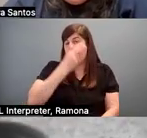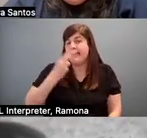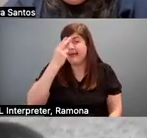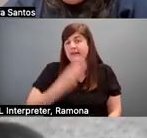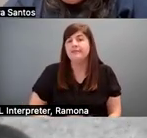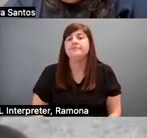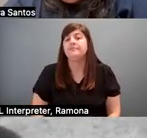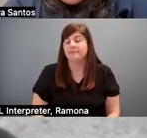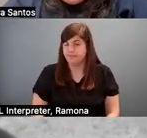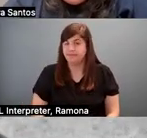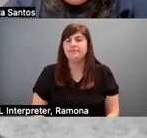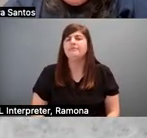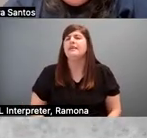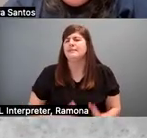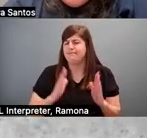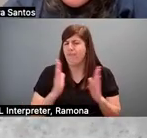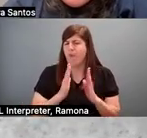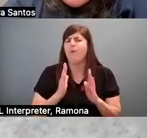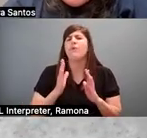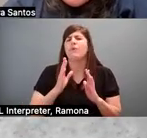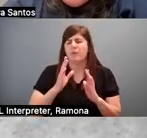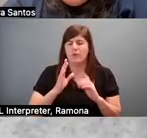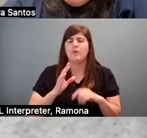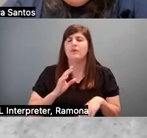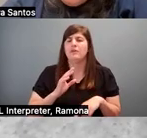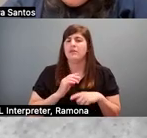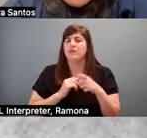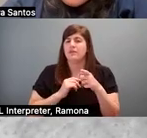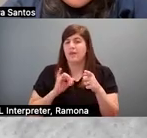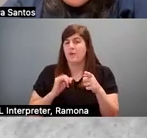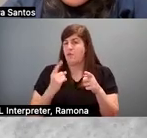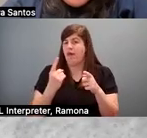and they're quite small. So this one is